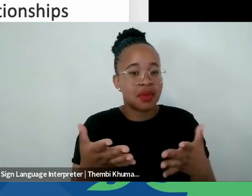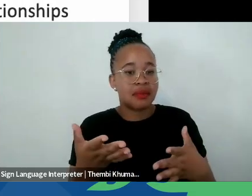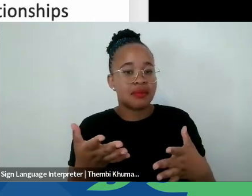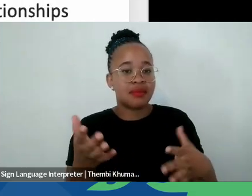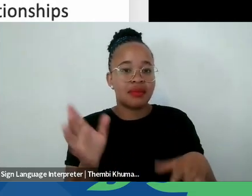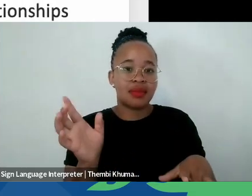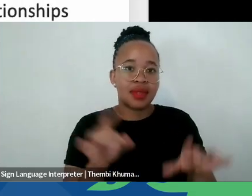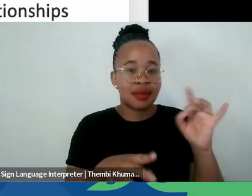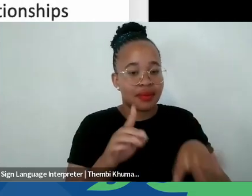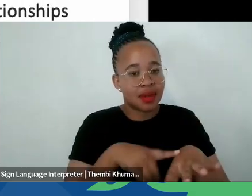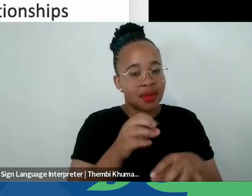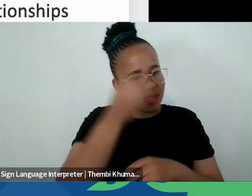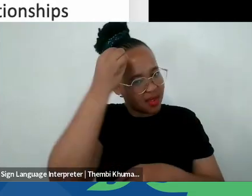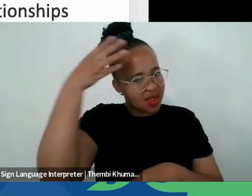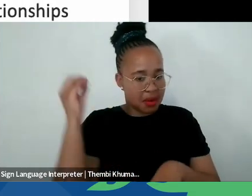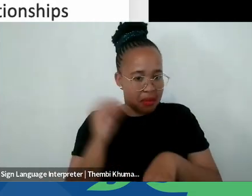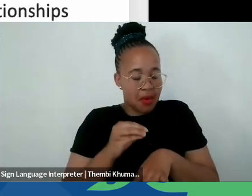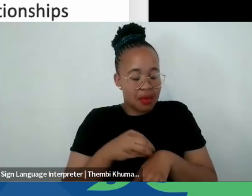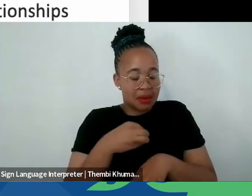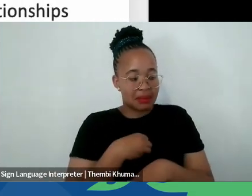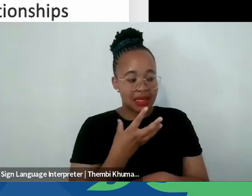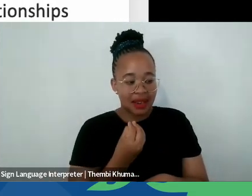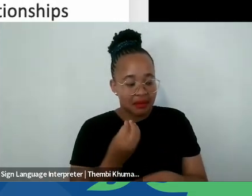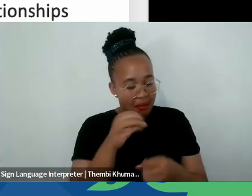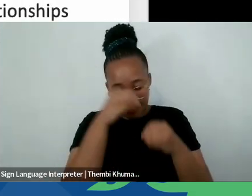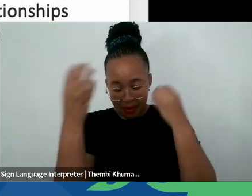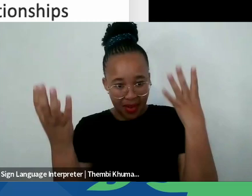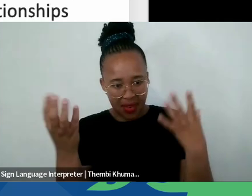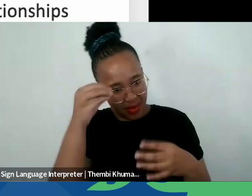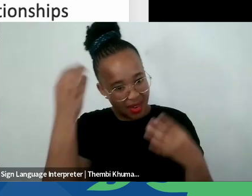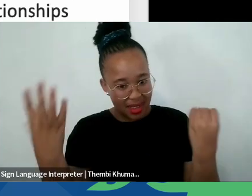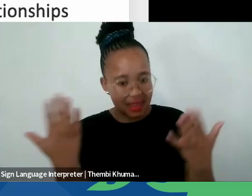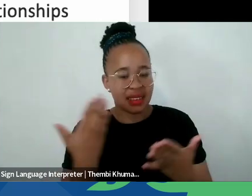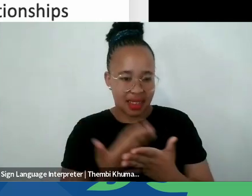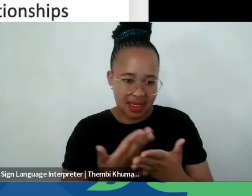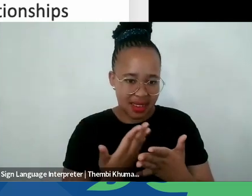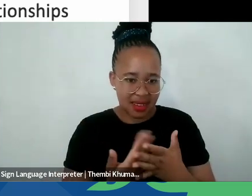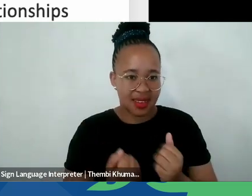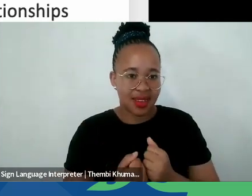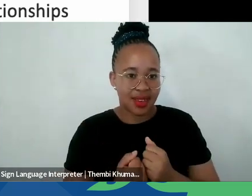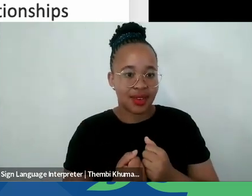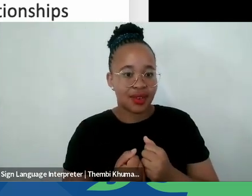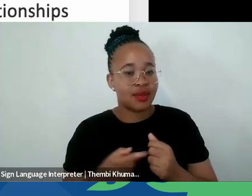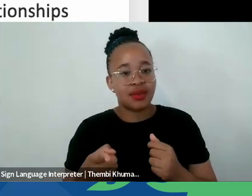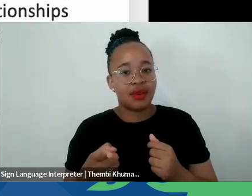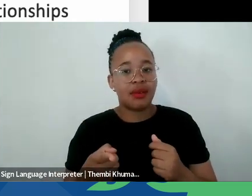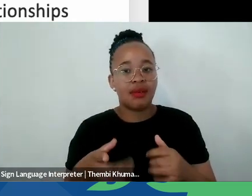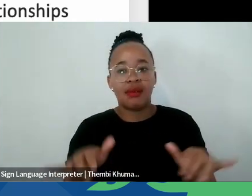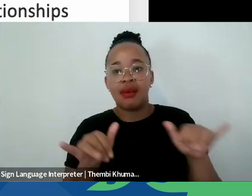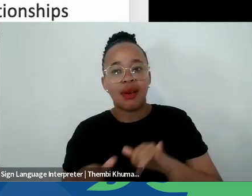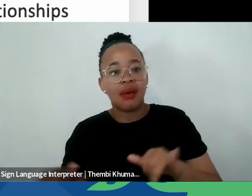receive pleasure. So we shouldn't equate chemsex as necessarily